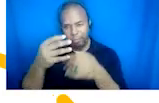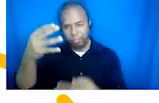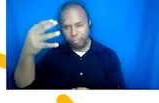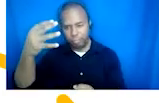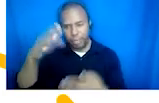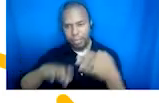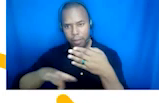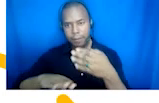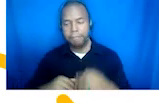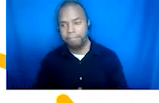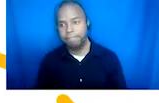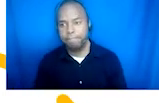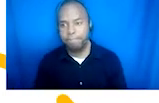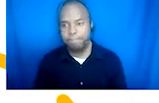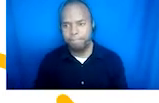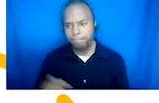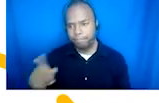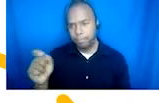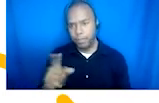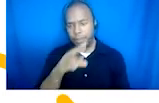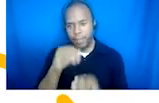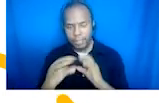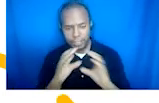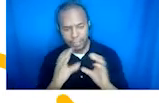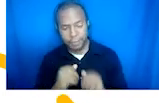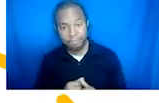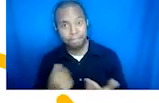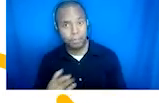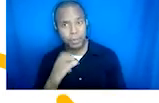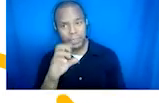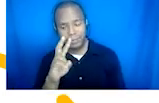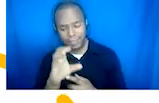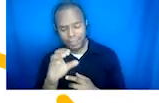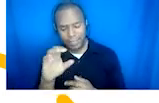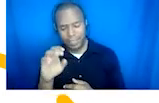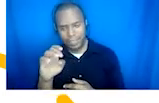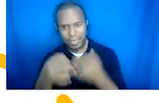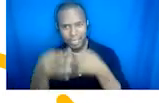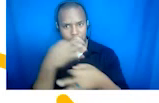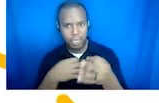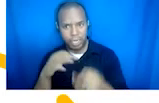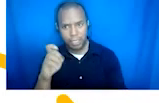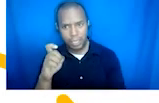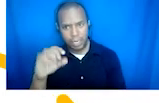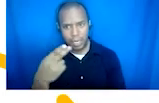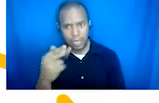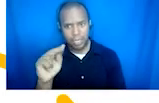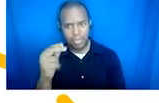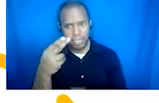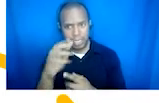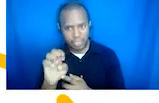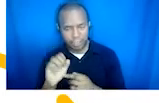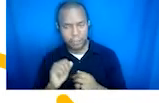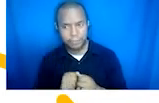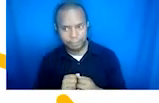Jody had a question in the chat. So is, for the CVC exchange, is it only our 100% here?